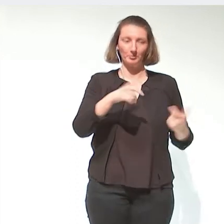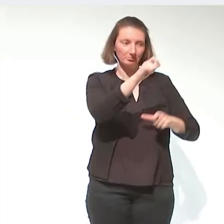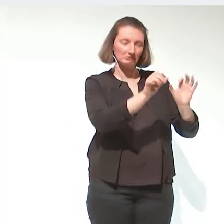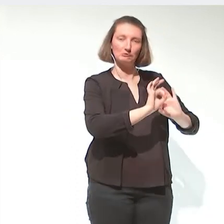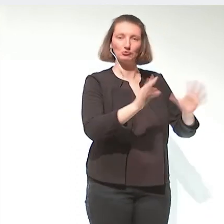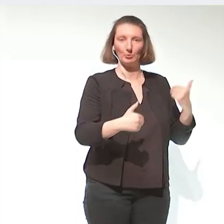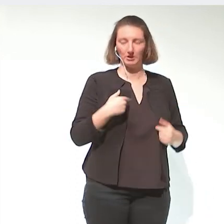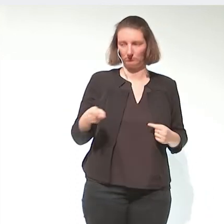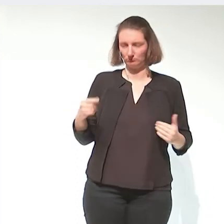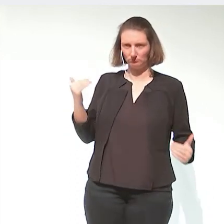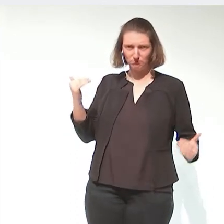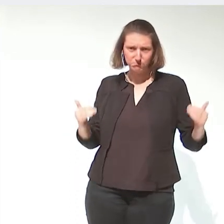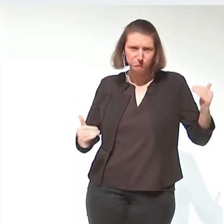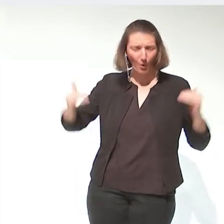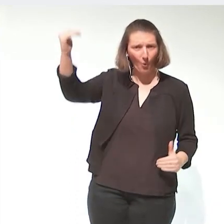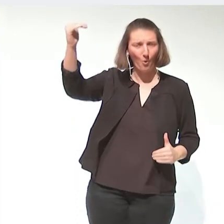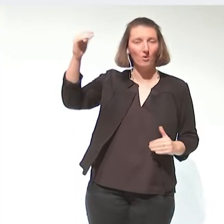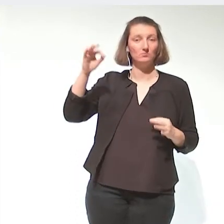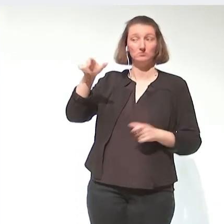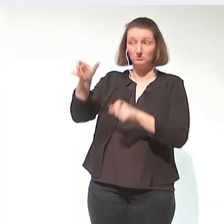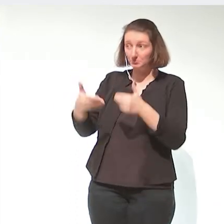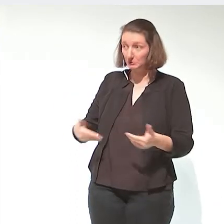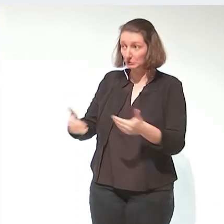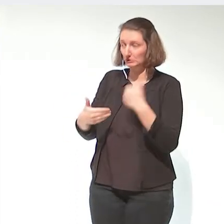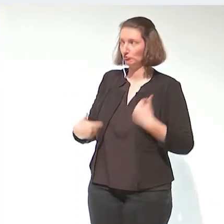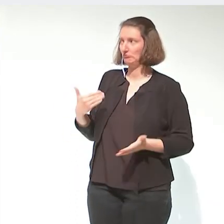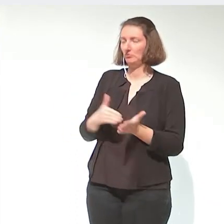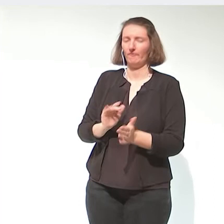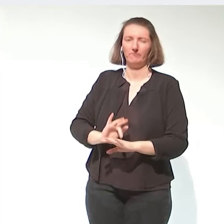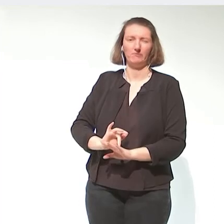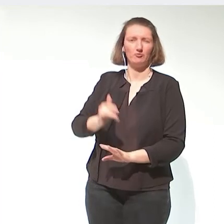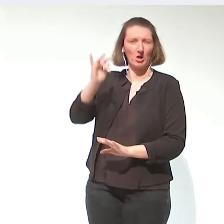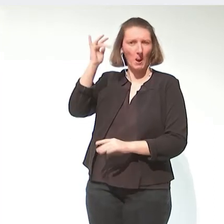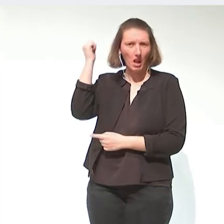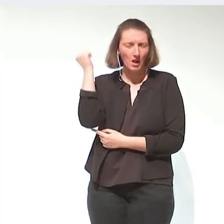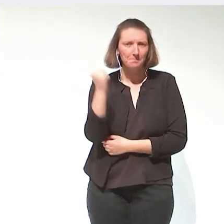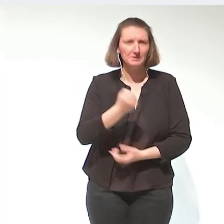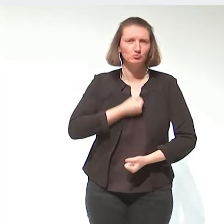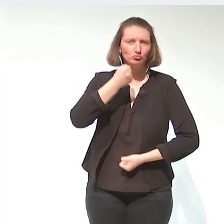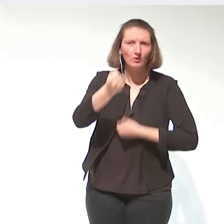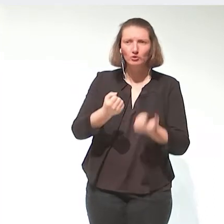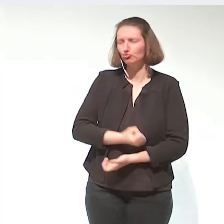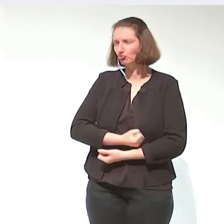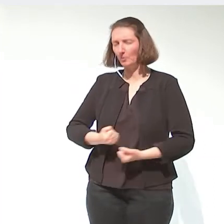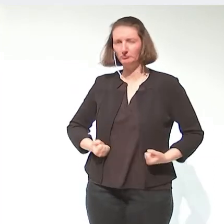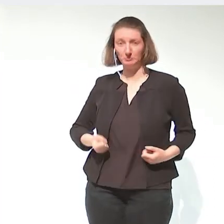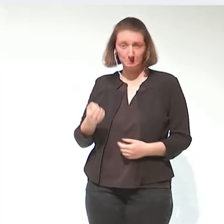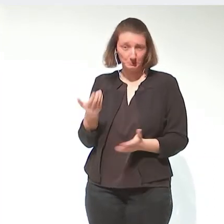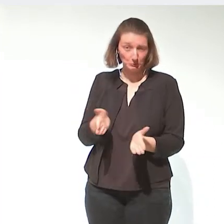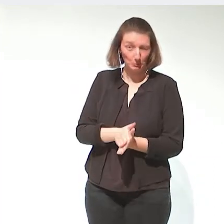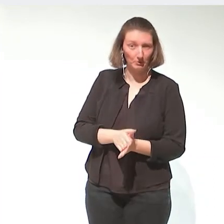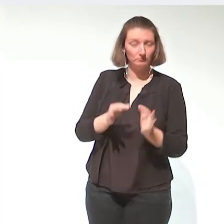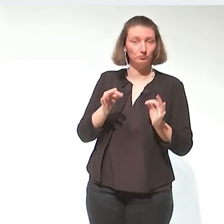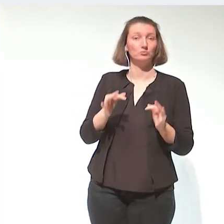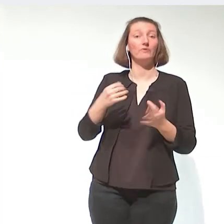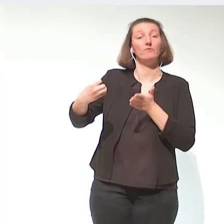with those who are not disabled. The disabled and the handicapped suffer more